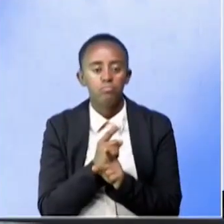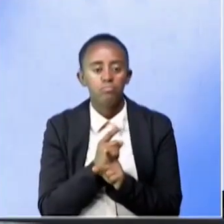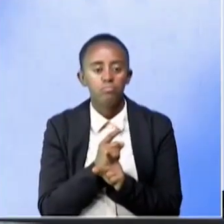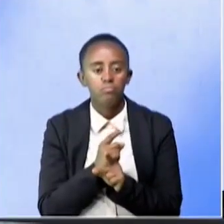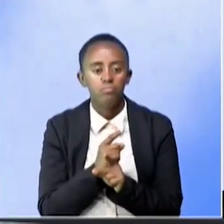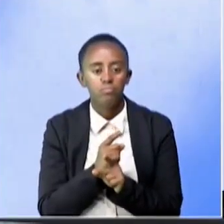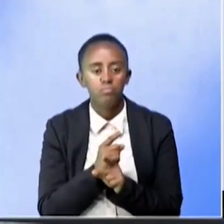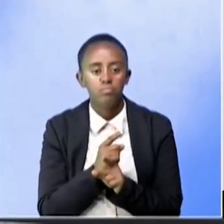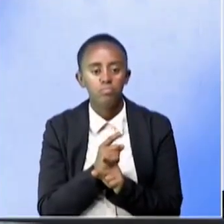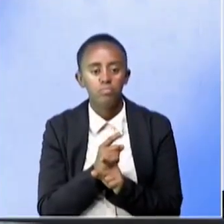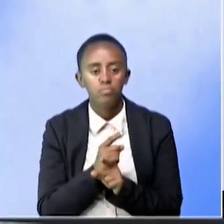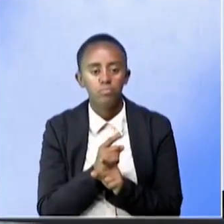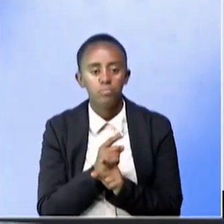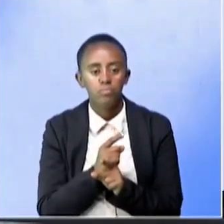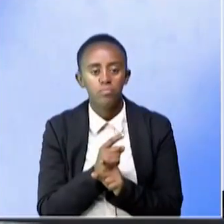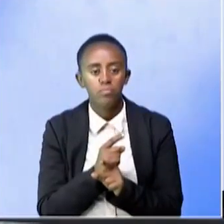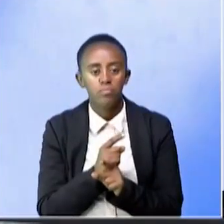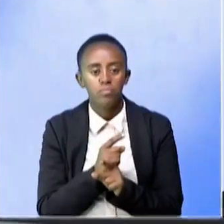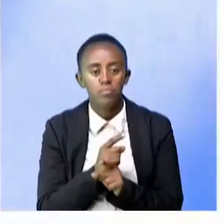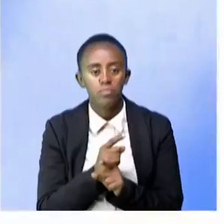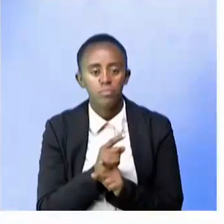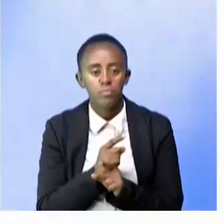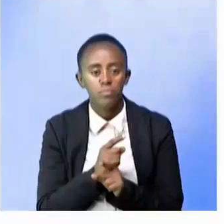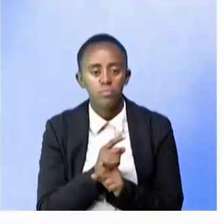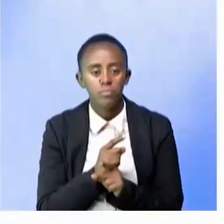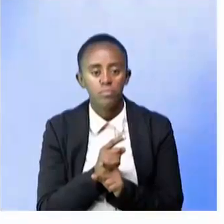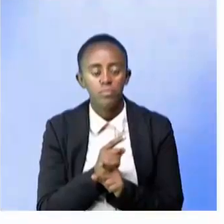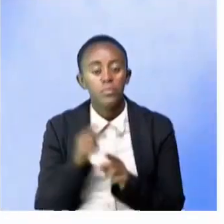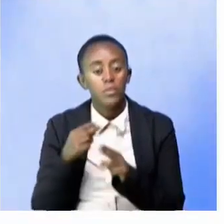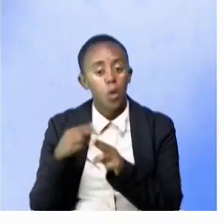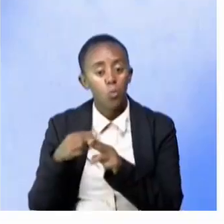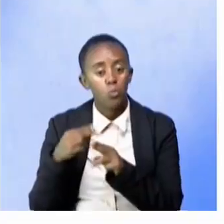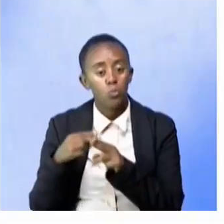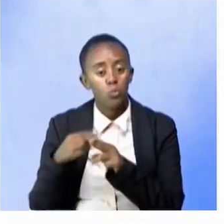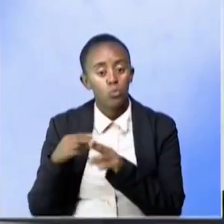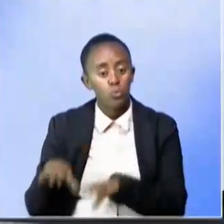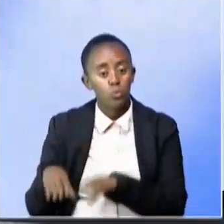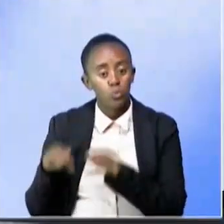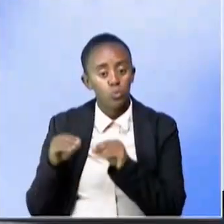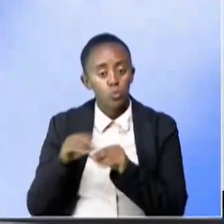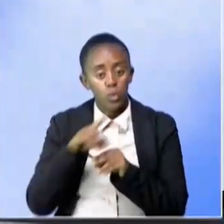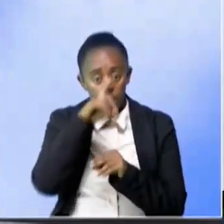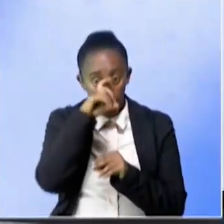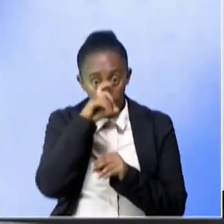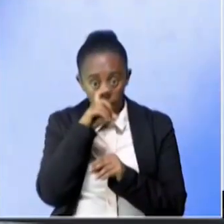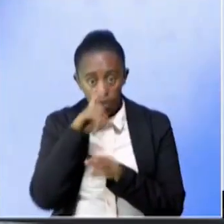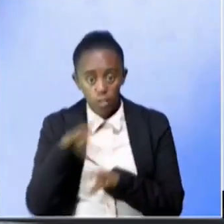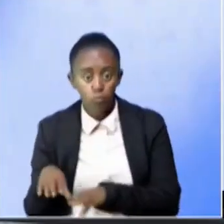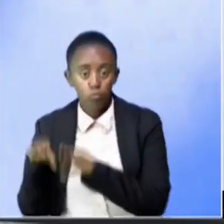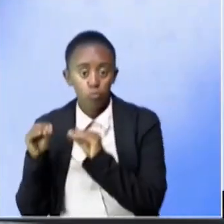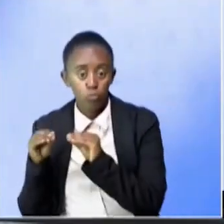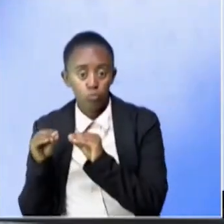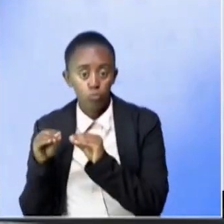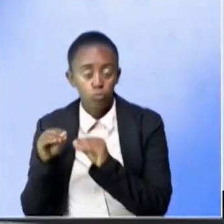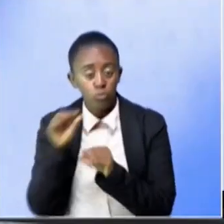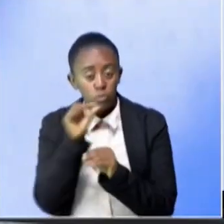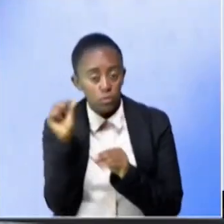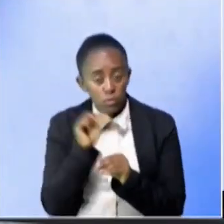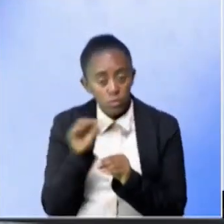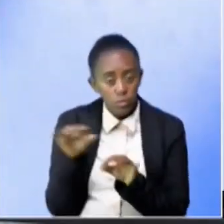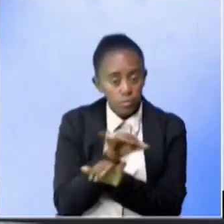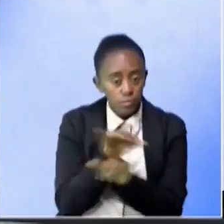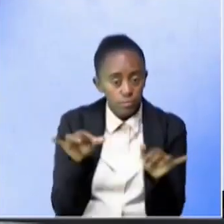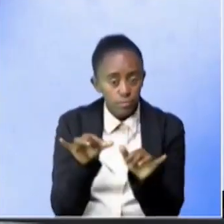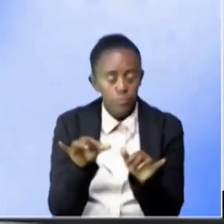it? There is a word, student. It's a noun. So, clever student. Have you underlined in such a way?